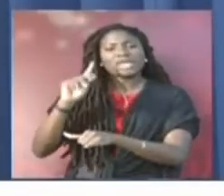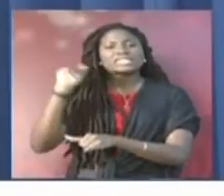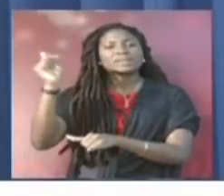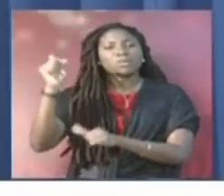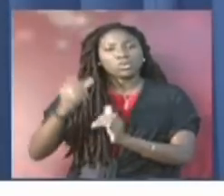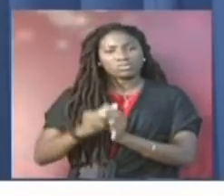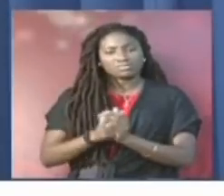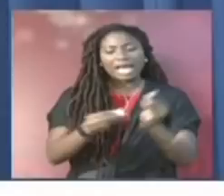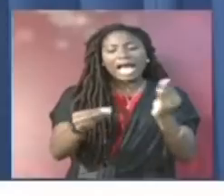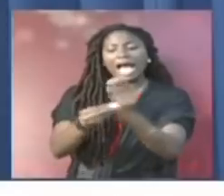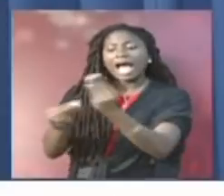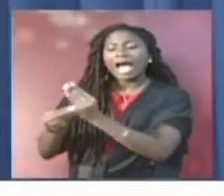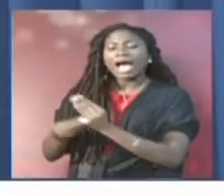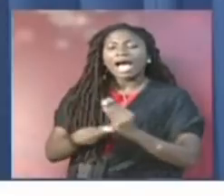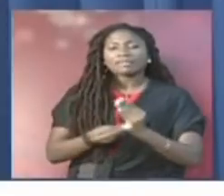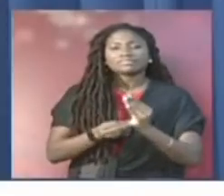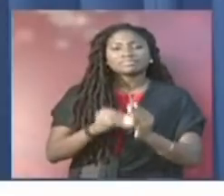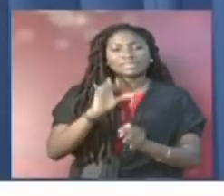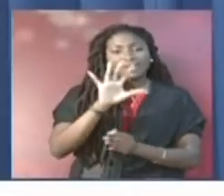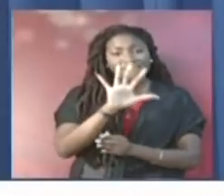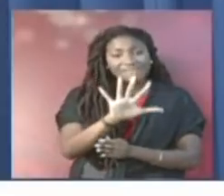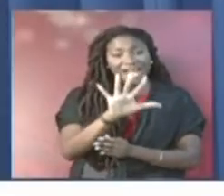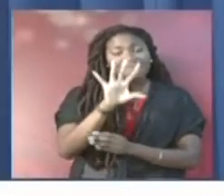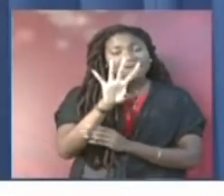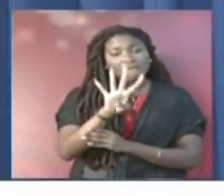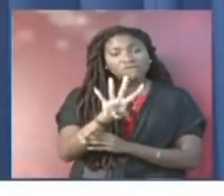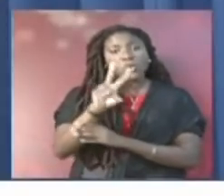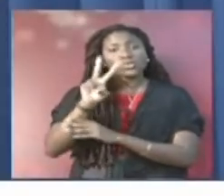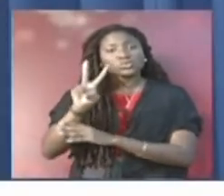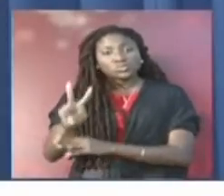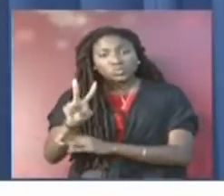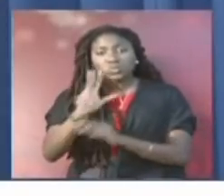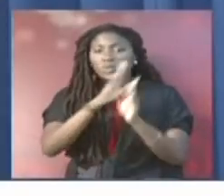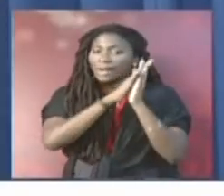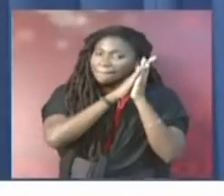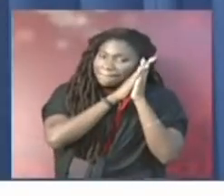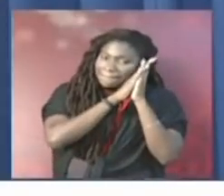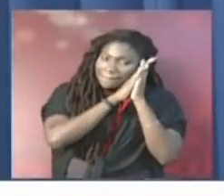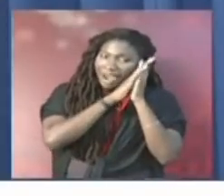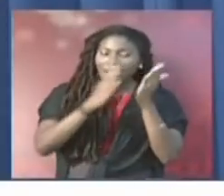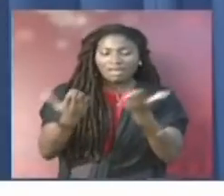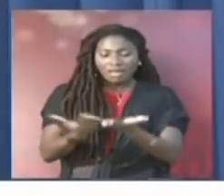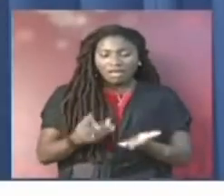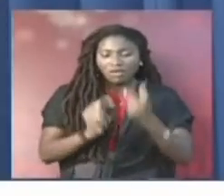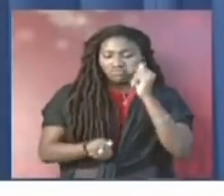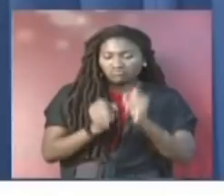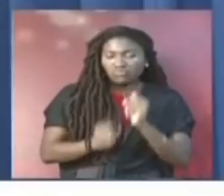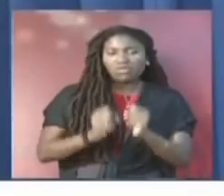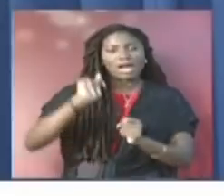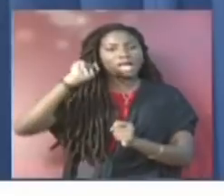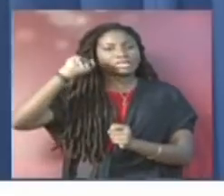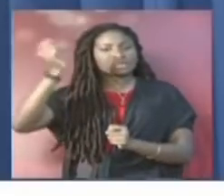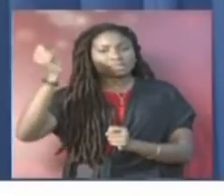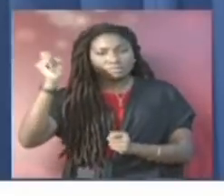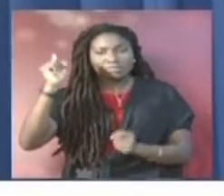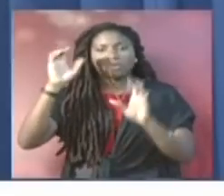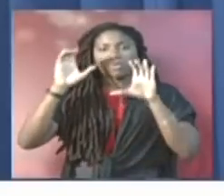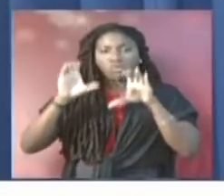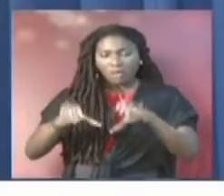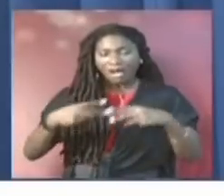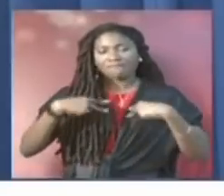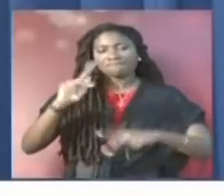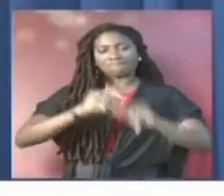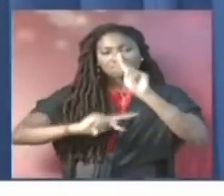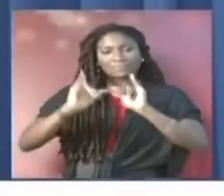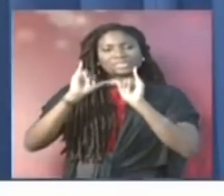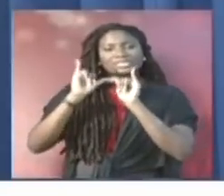is 542, 462 of which are ward level ambulatory patients, 30